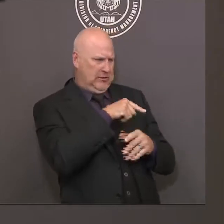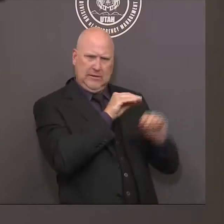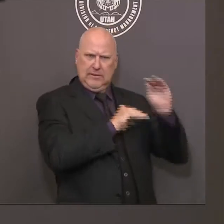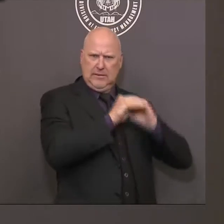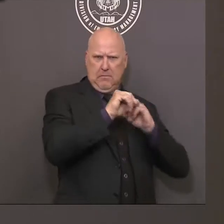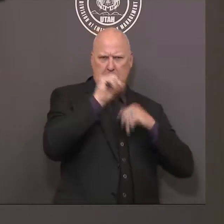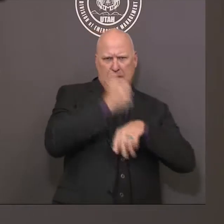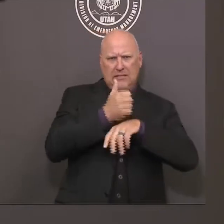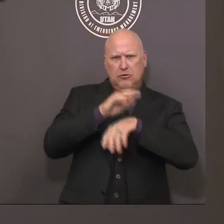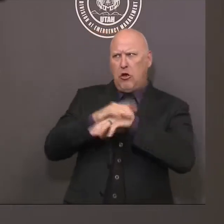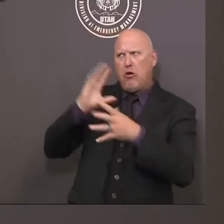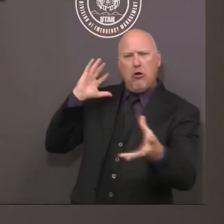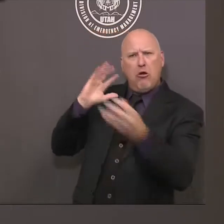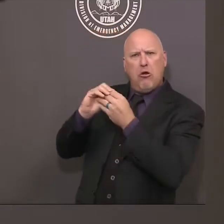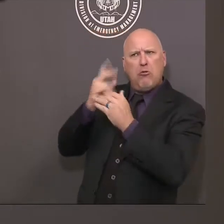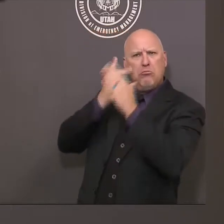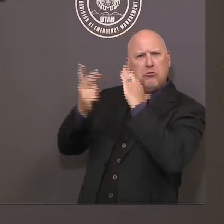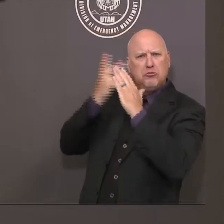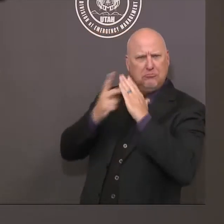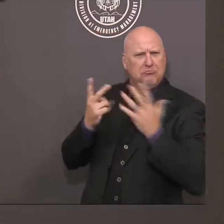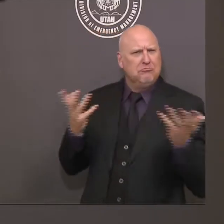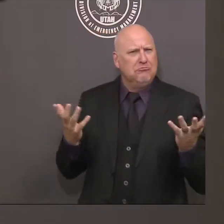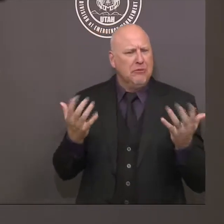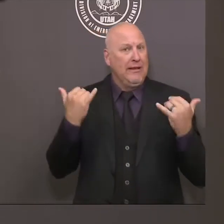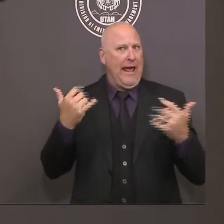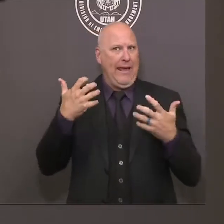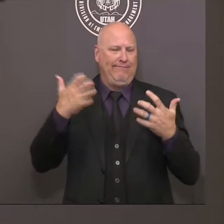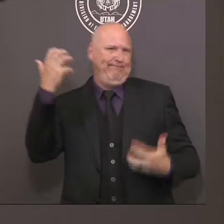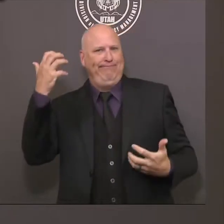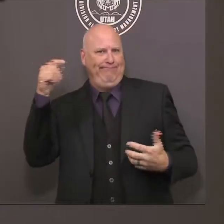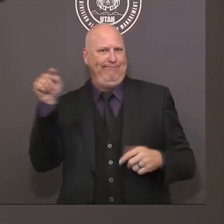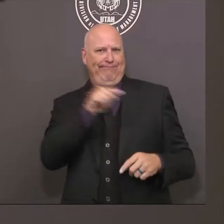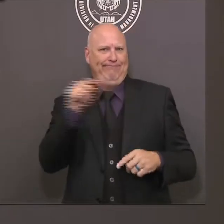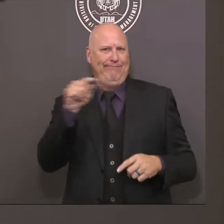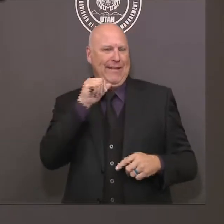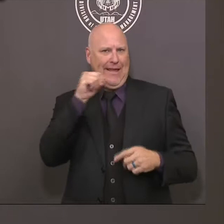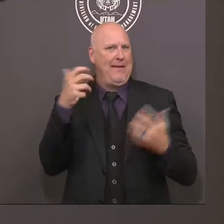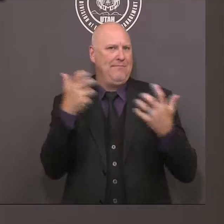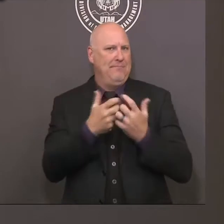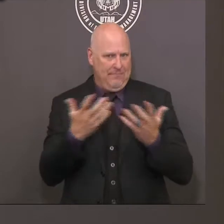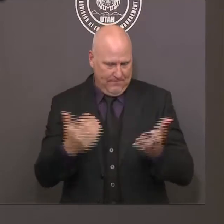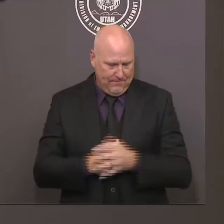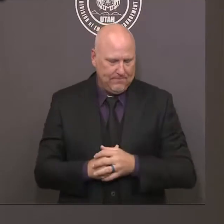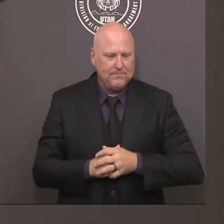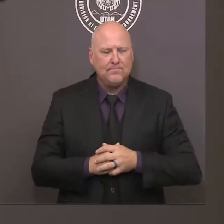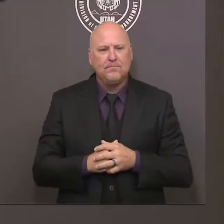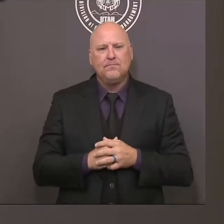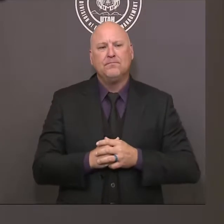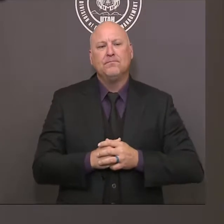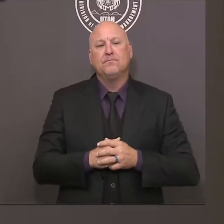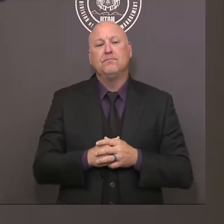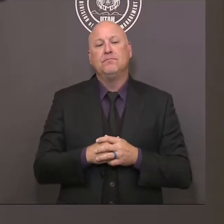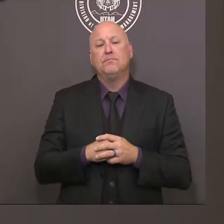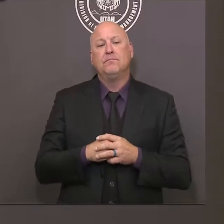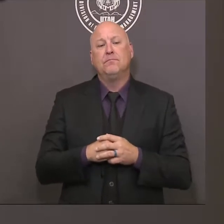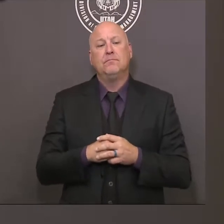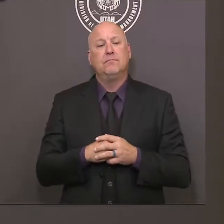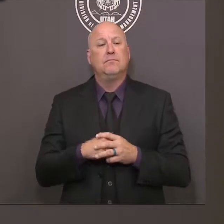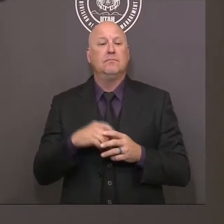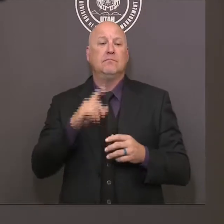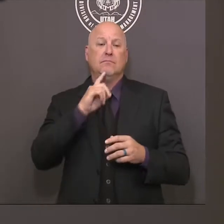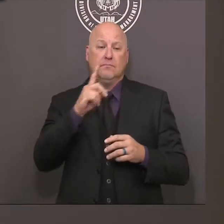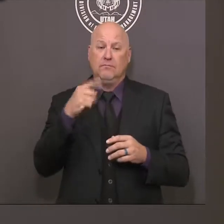sector and what goes in that other sector, as we, in fact, represent the people of Utah in what I would consider a very fiscally